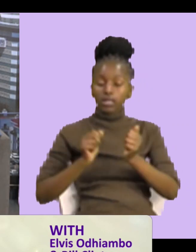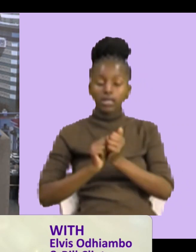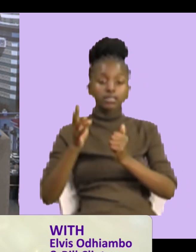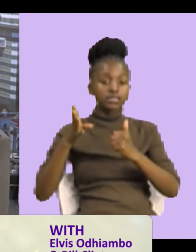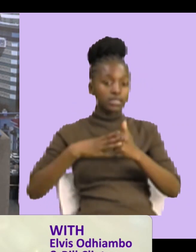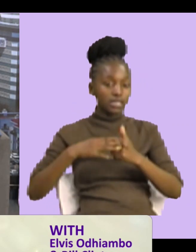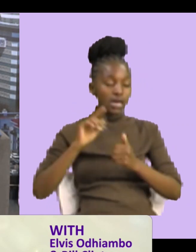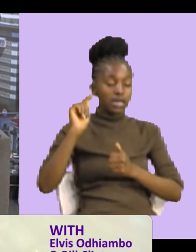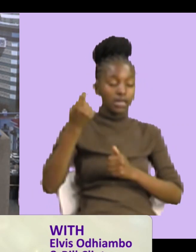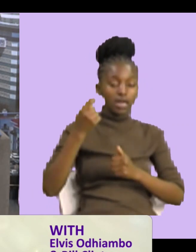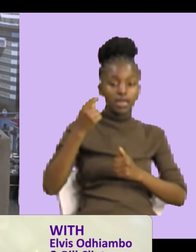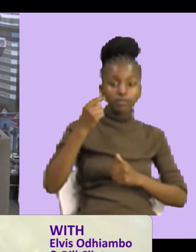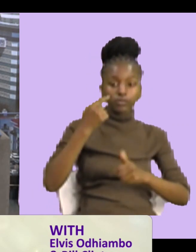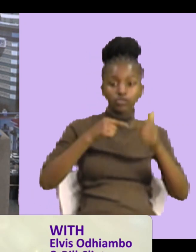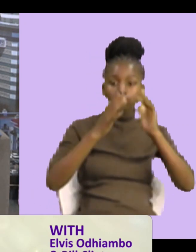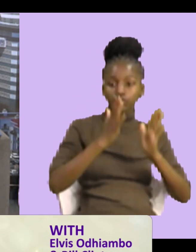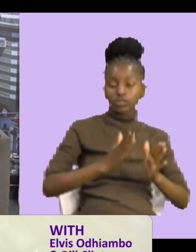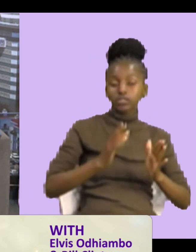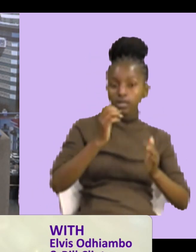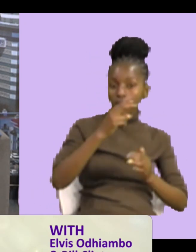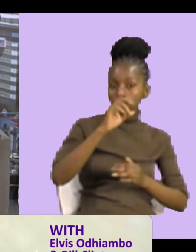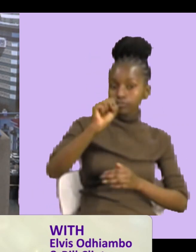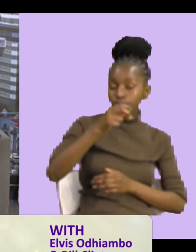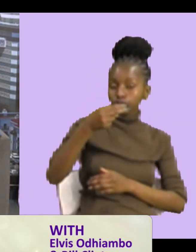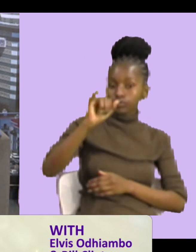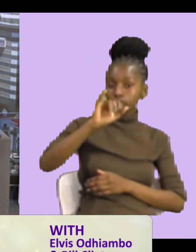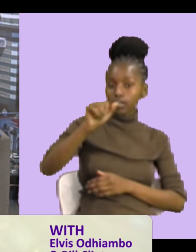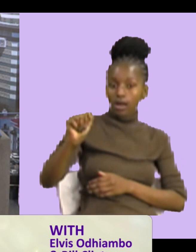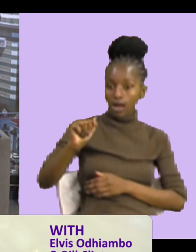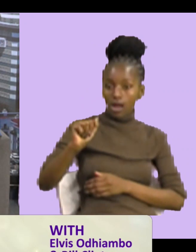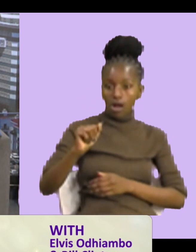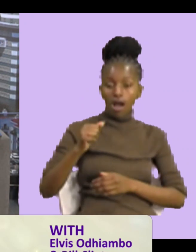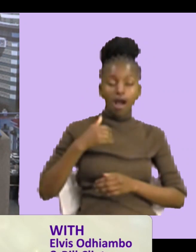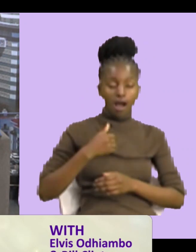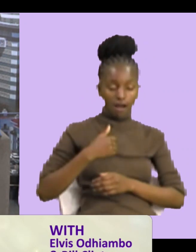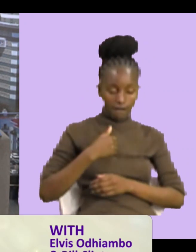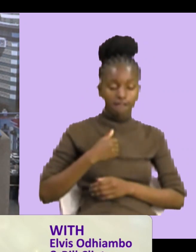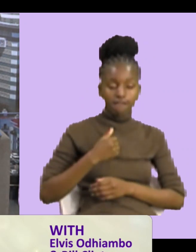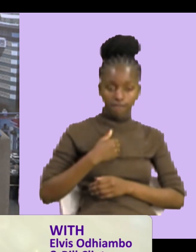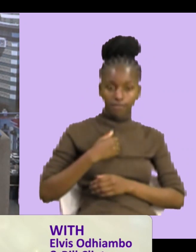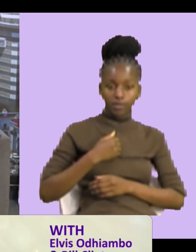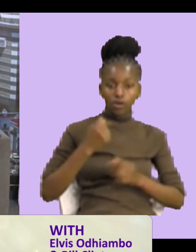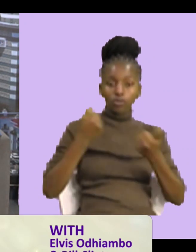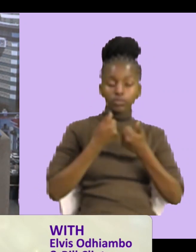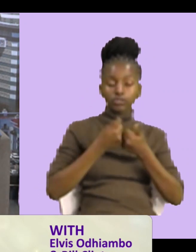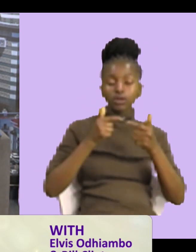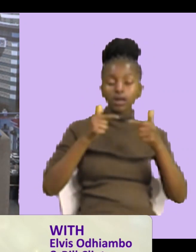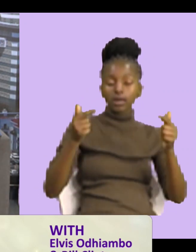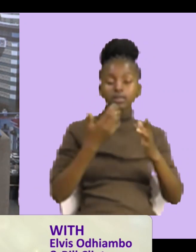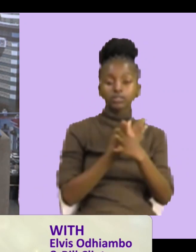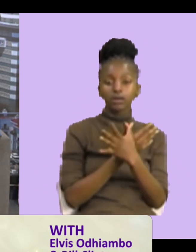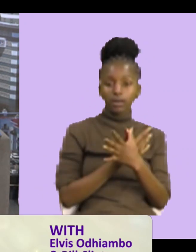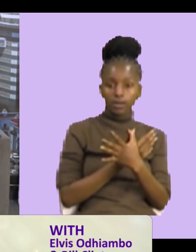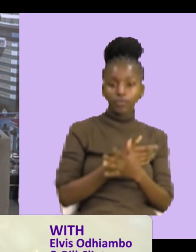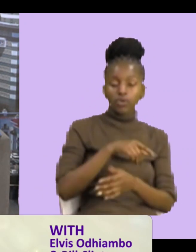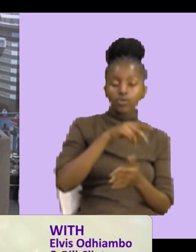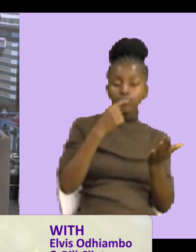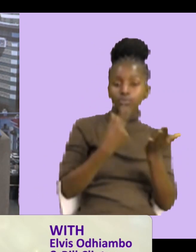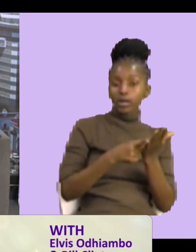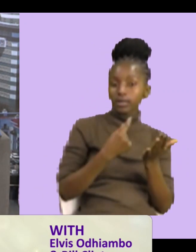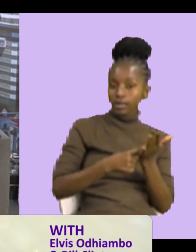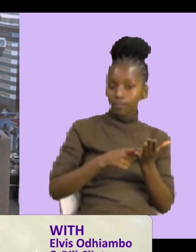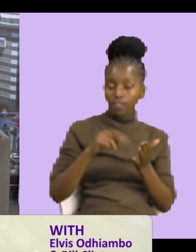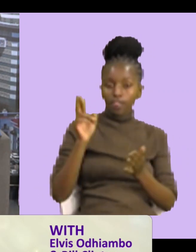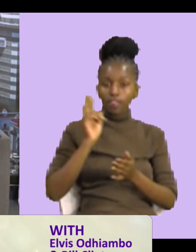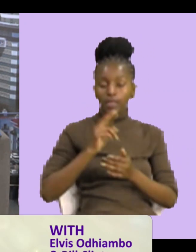are the current champions, they are being tested, alongside Germany, alongside Uganda, alongside Red Whalers